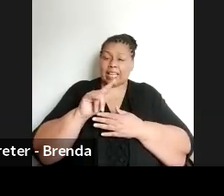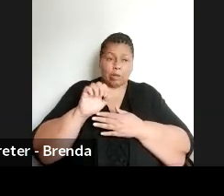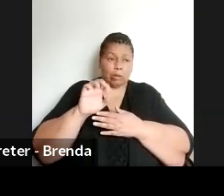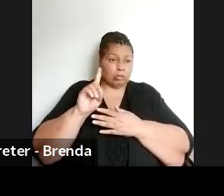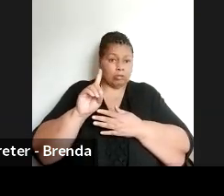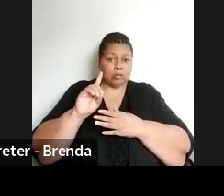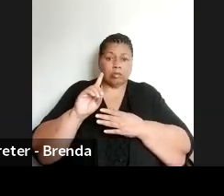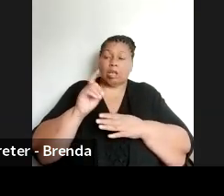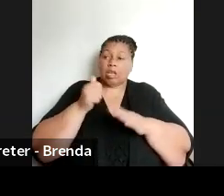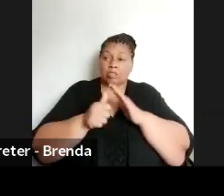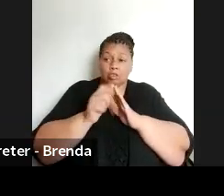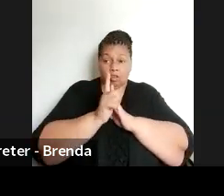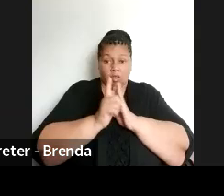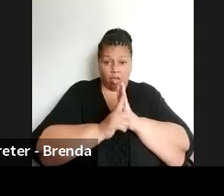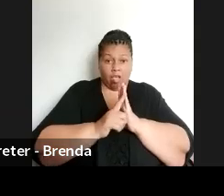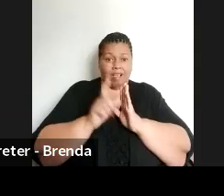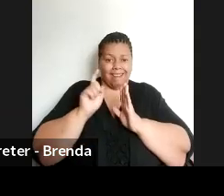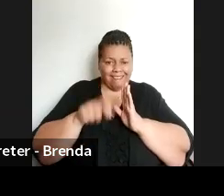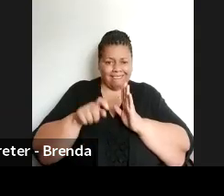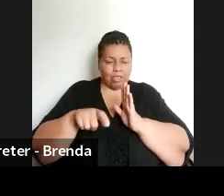under the law, and they have to